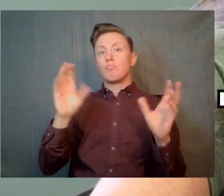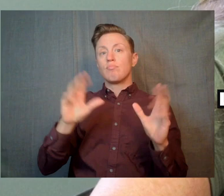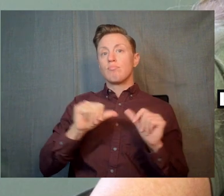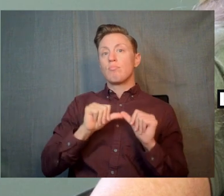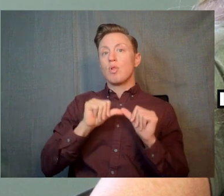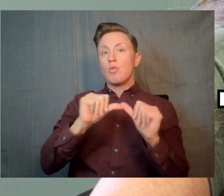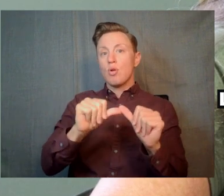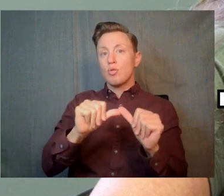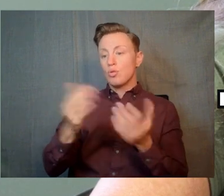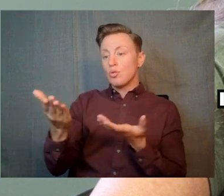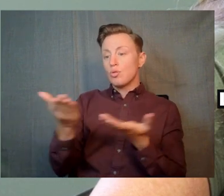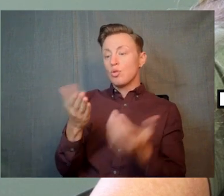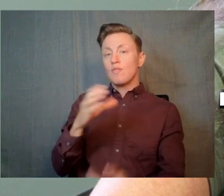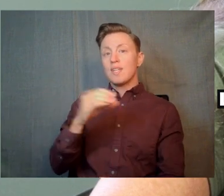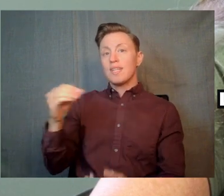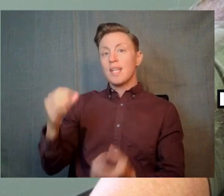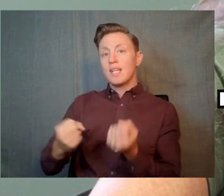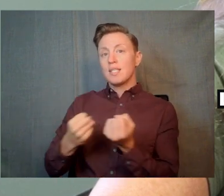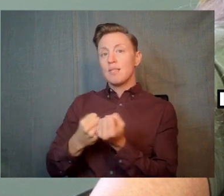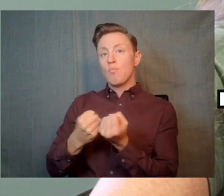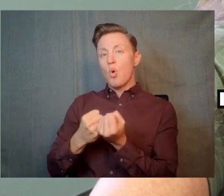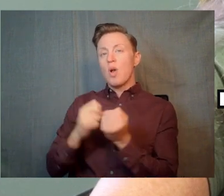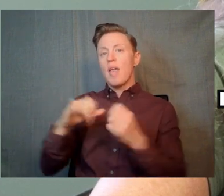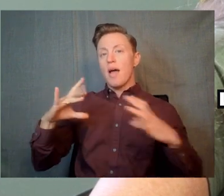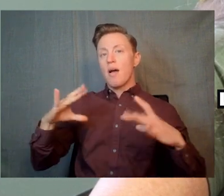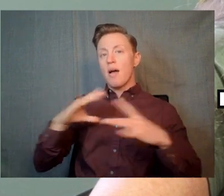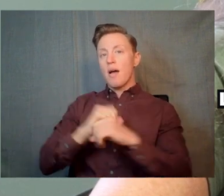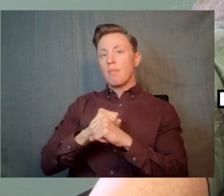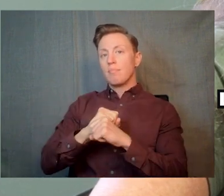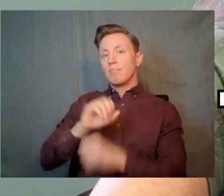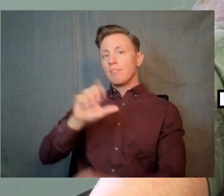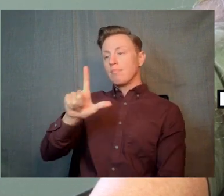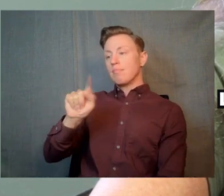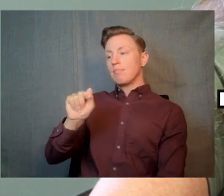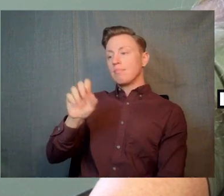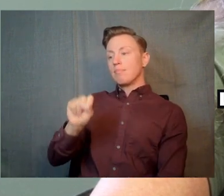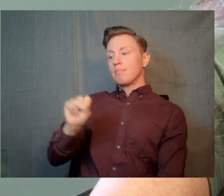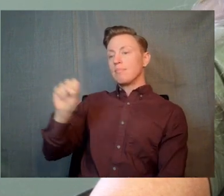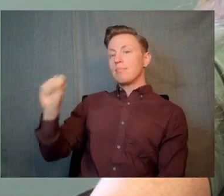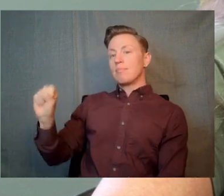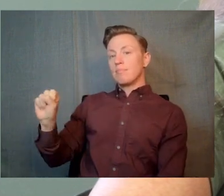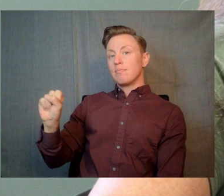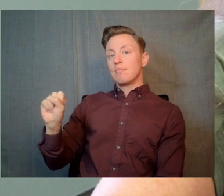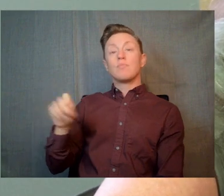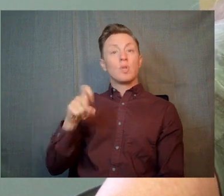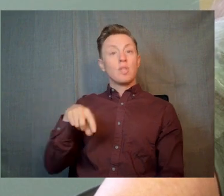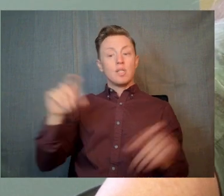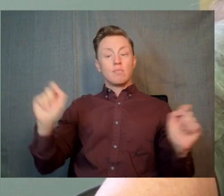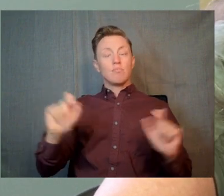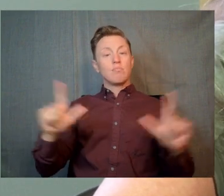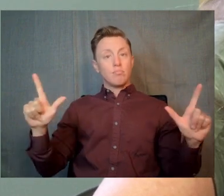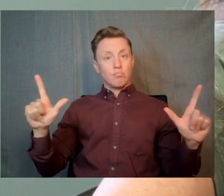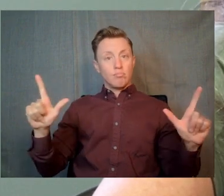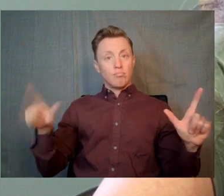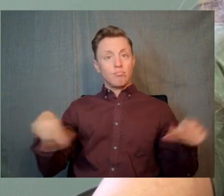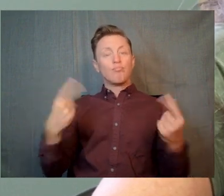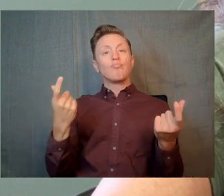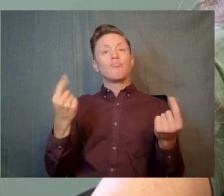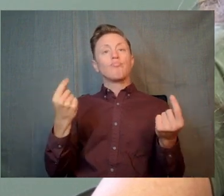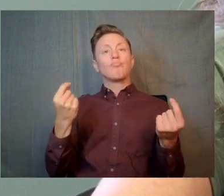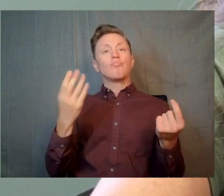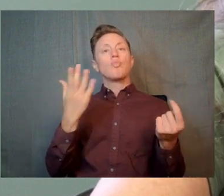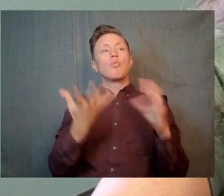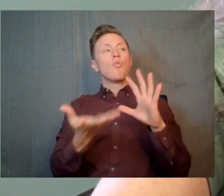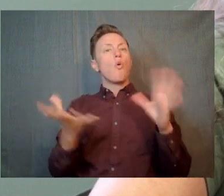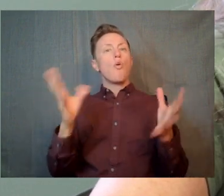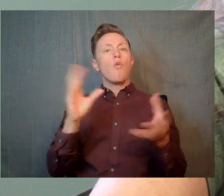long-term service and supports, or LTSS. In this video, we will